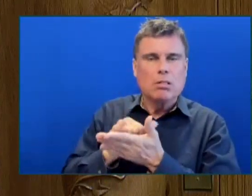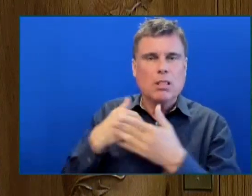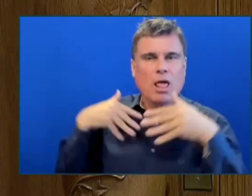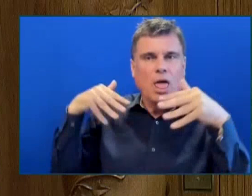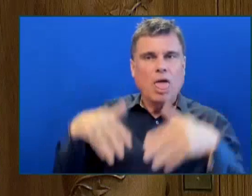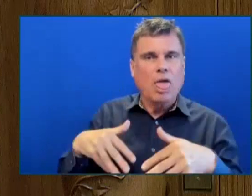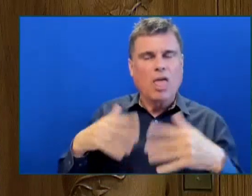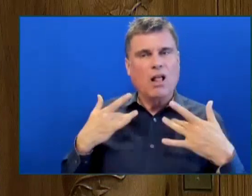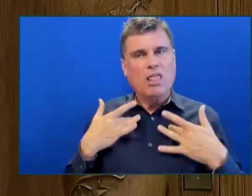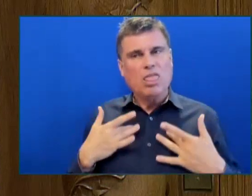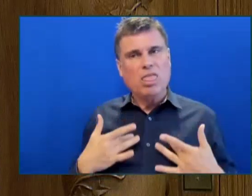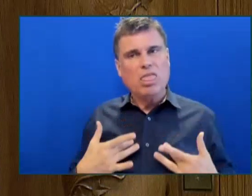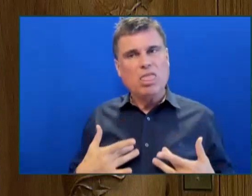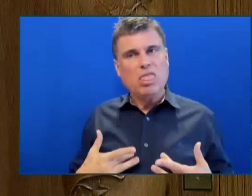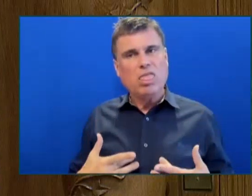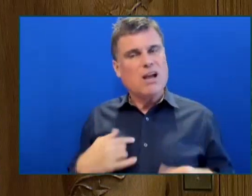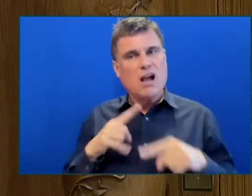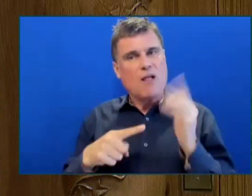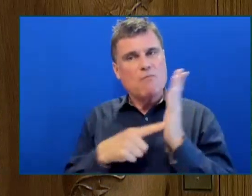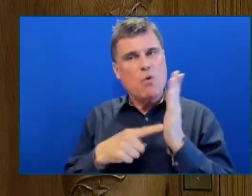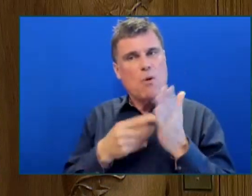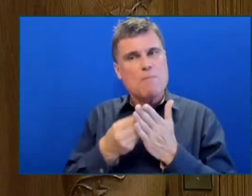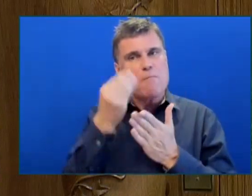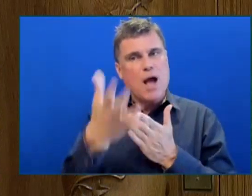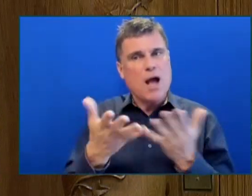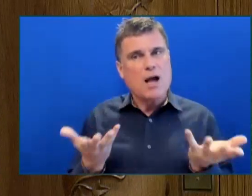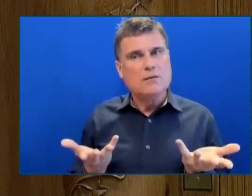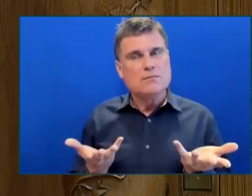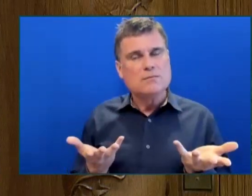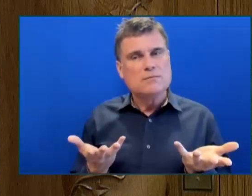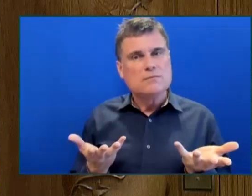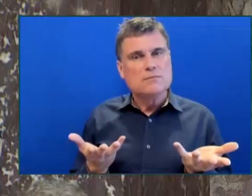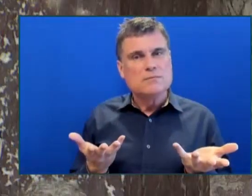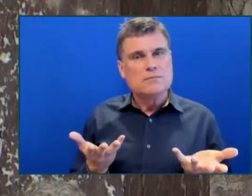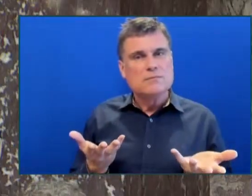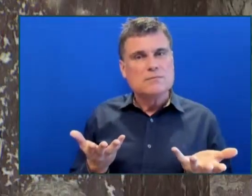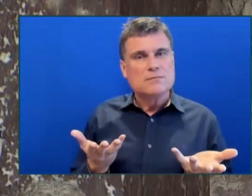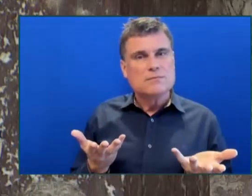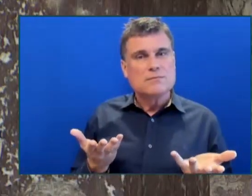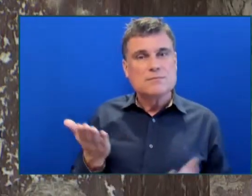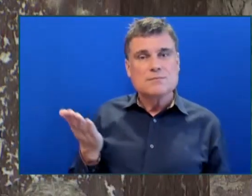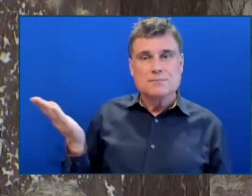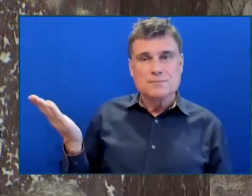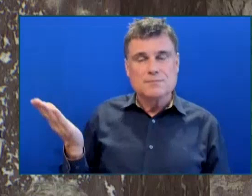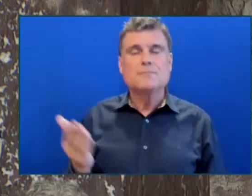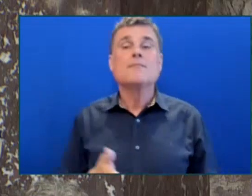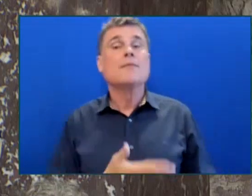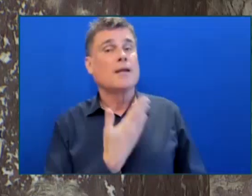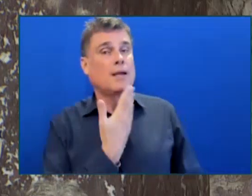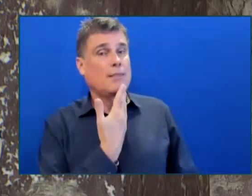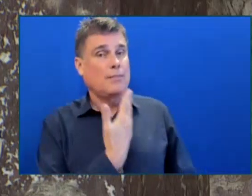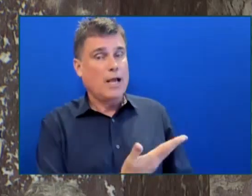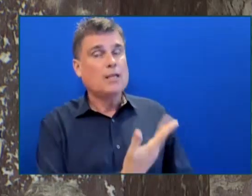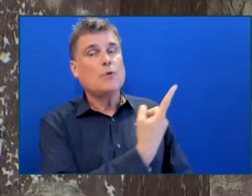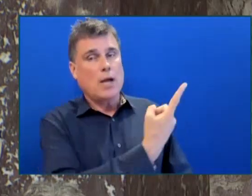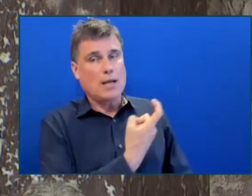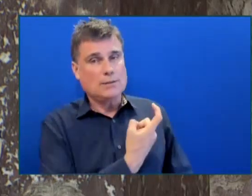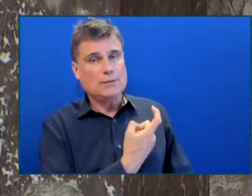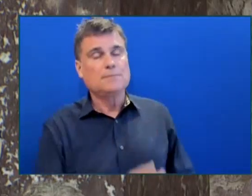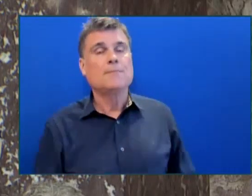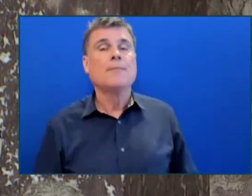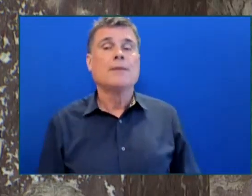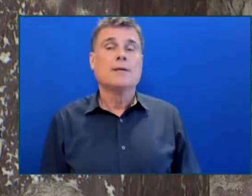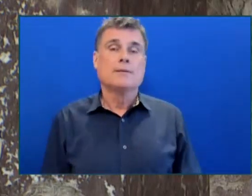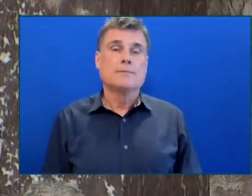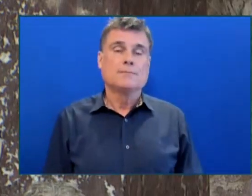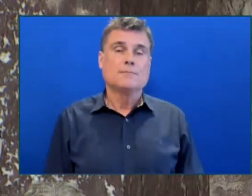Minister of Housing. Thank you so much, Honourable Speaker. I really appreciate the question from the member. And, you know, I think the